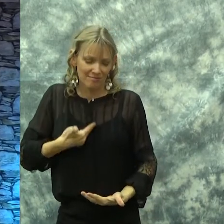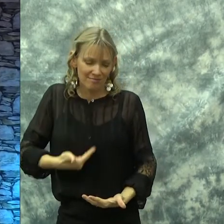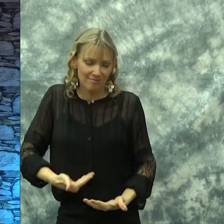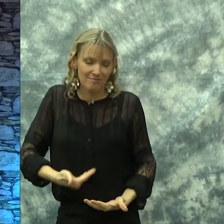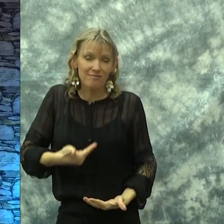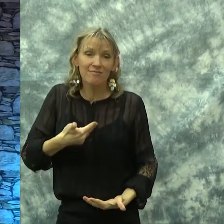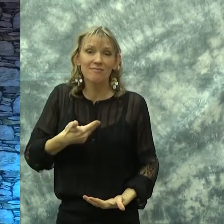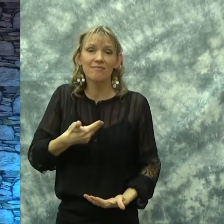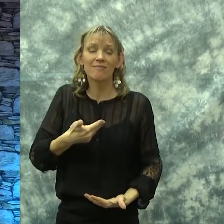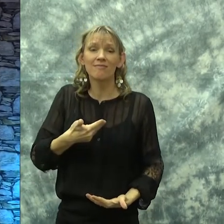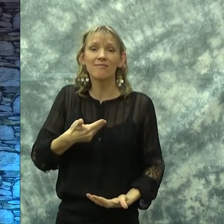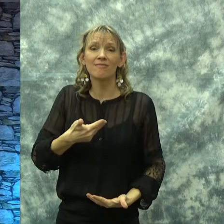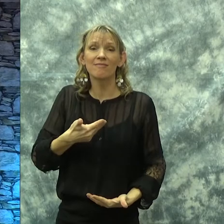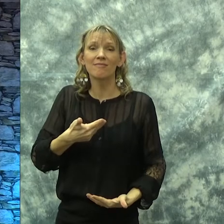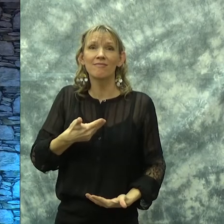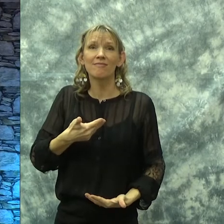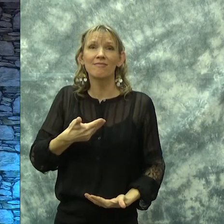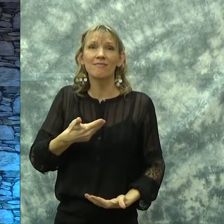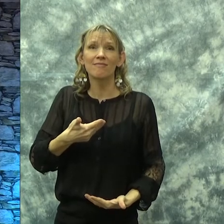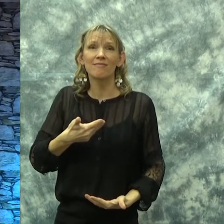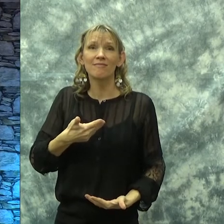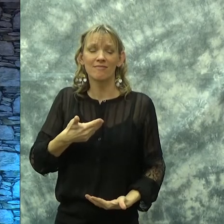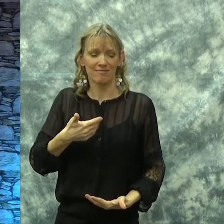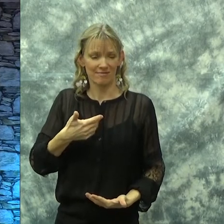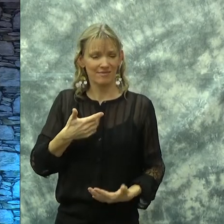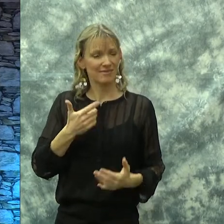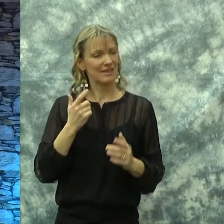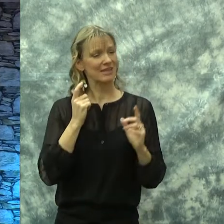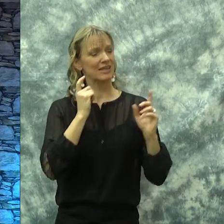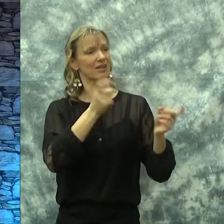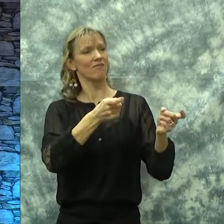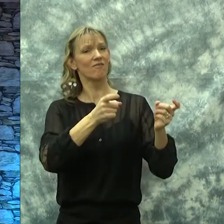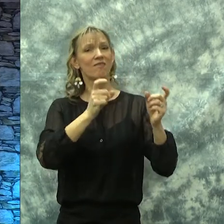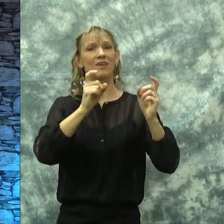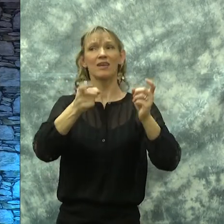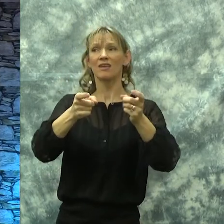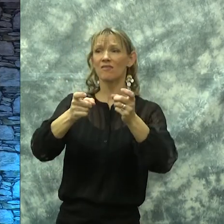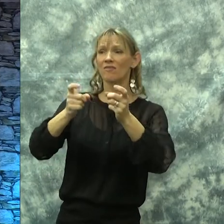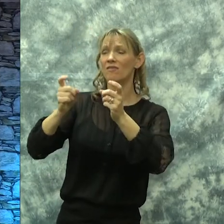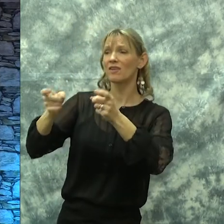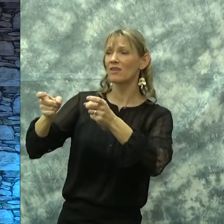It's the gift I want to give